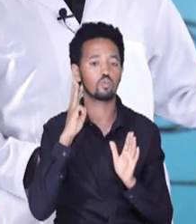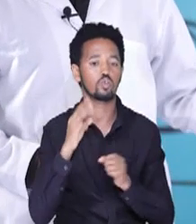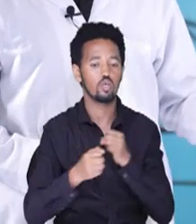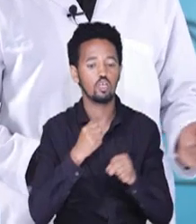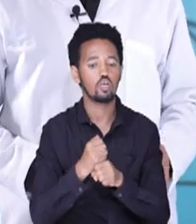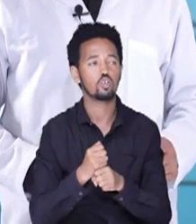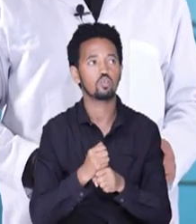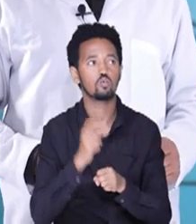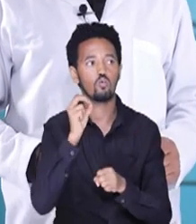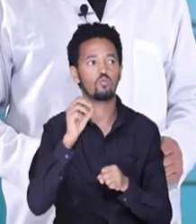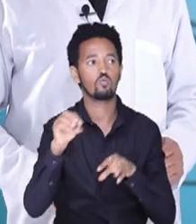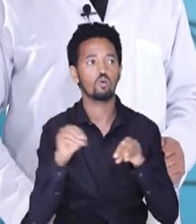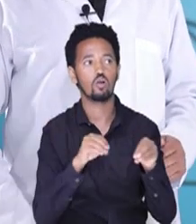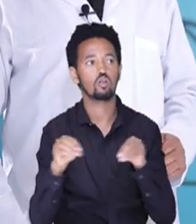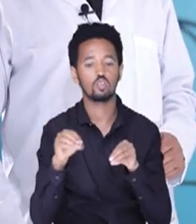of Reaction.